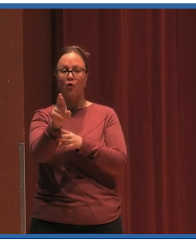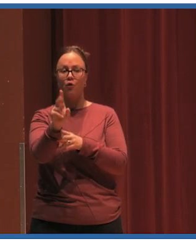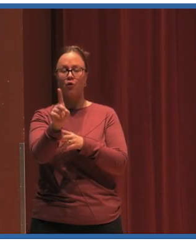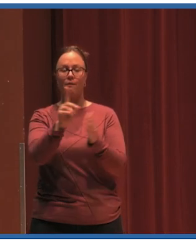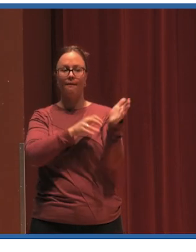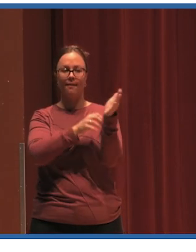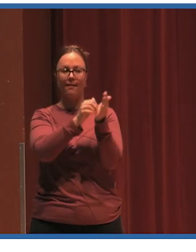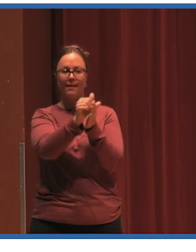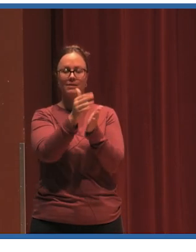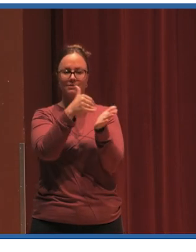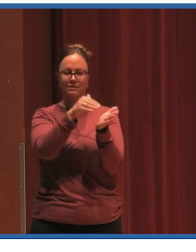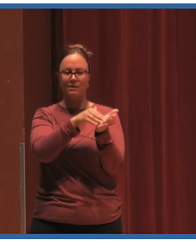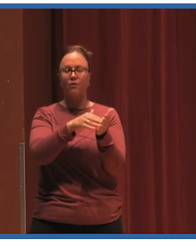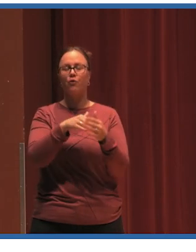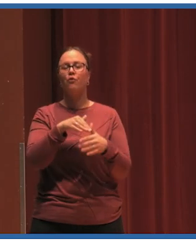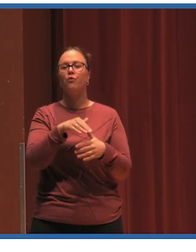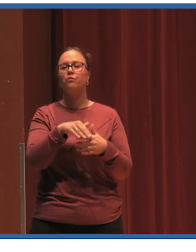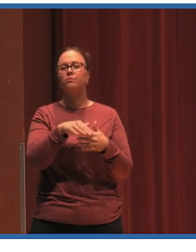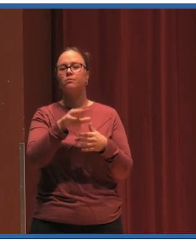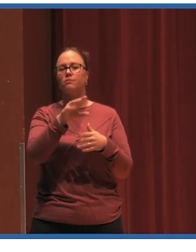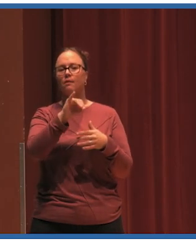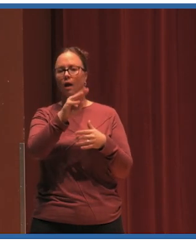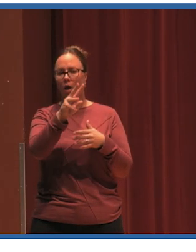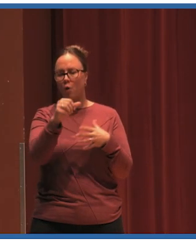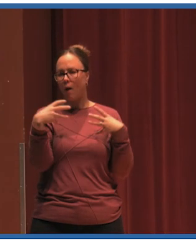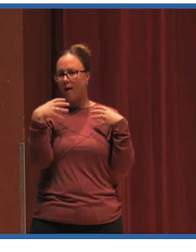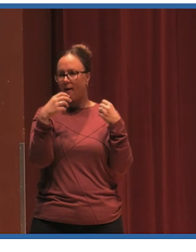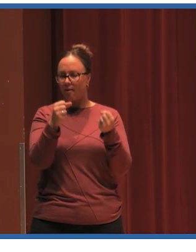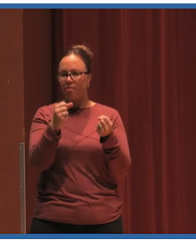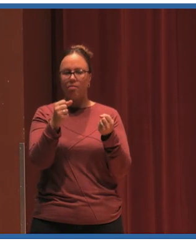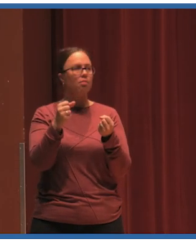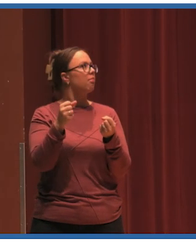Healthcare Mission Cancer and Blood, Mercy One Des Moines Foundation.